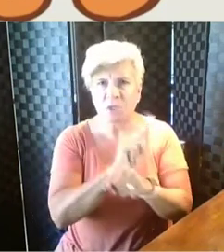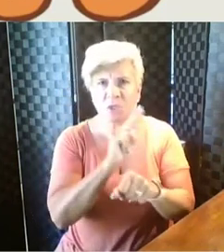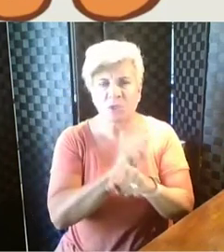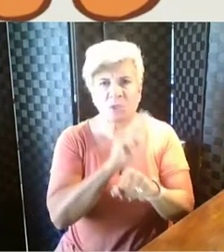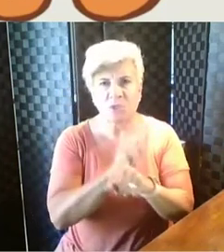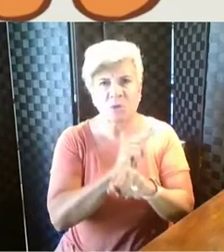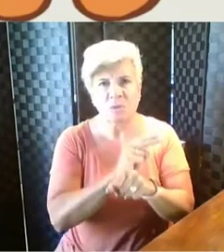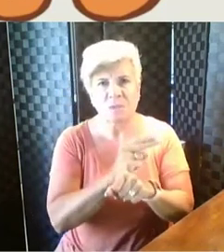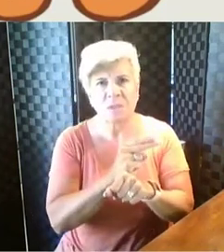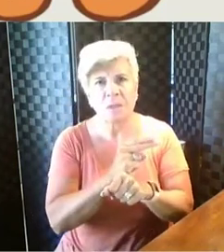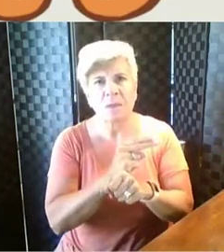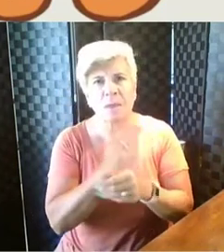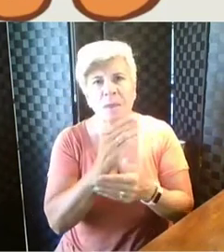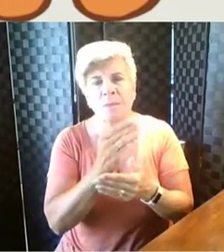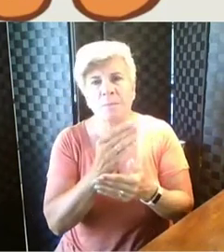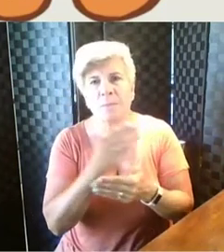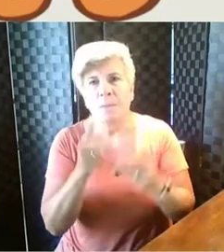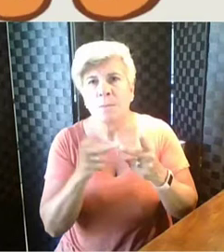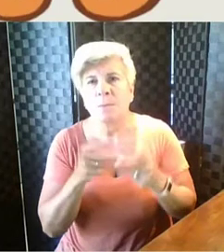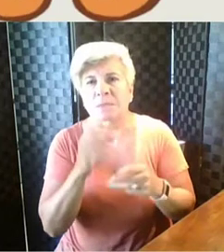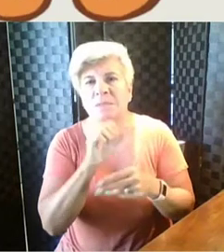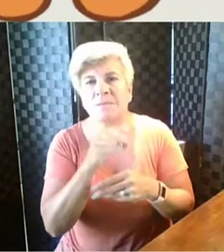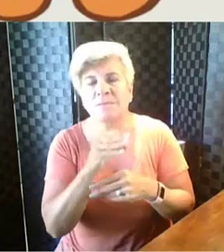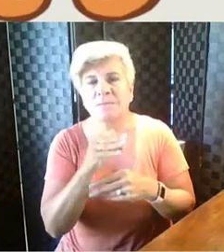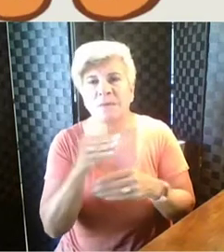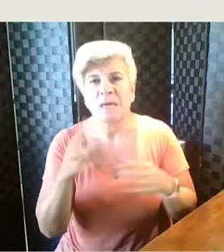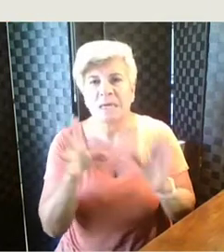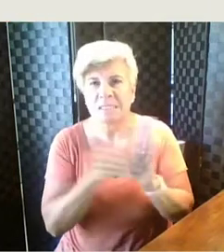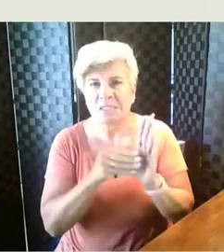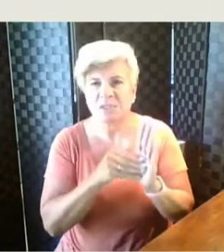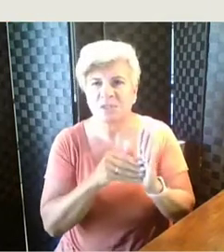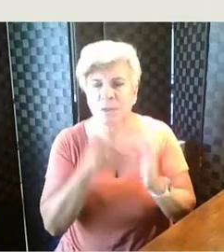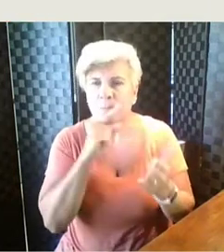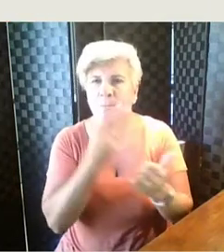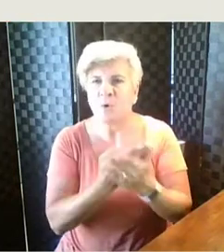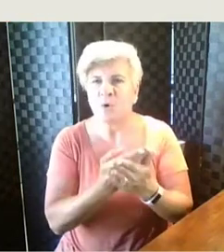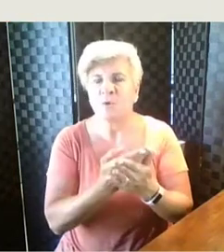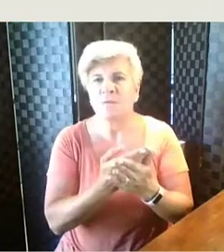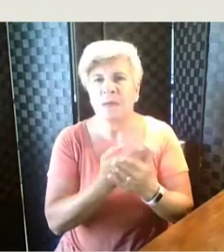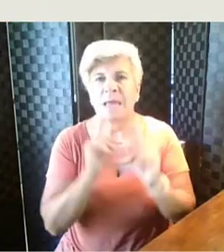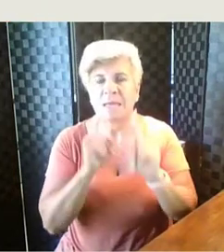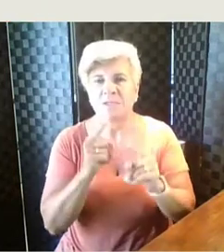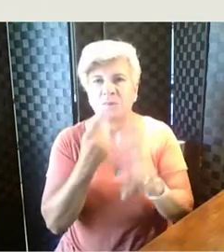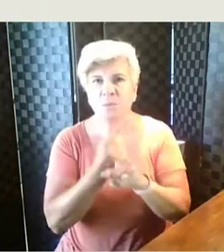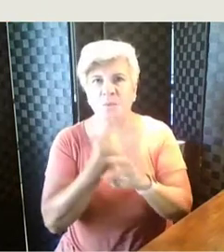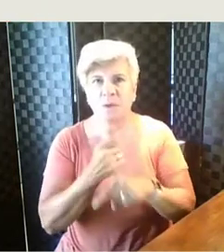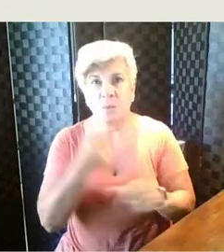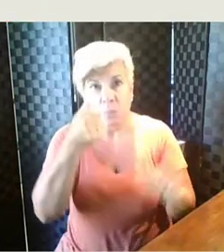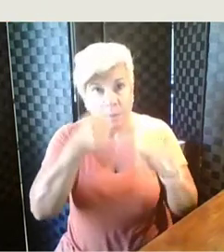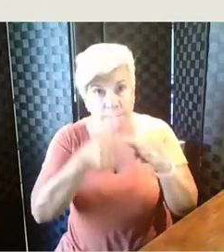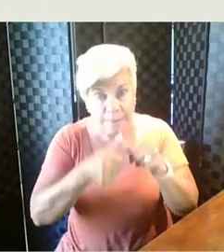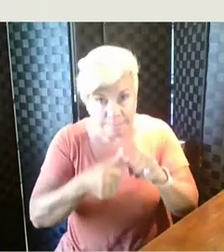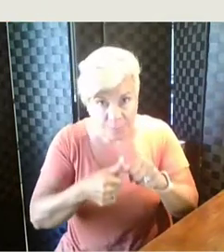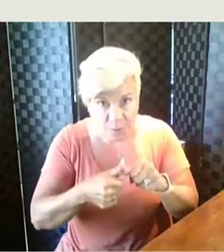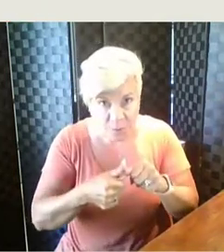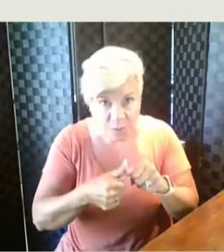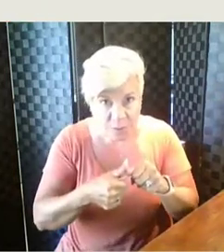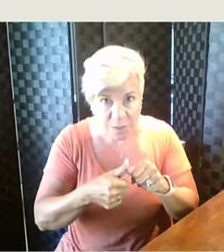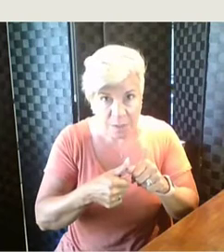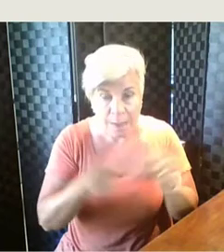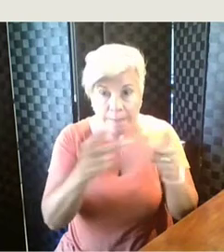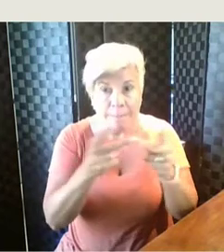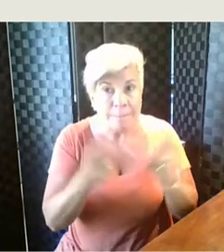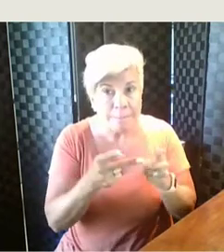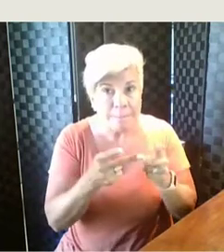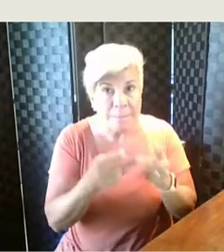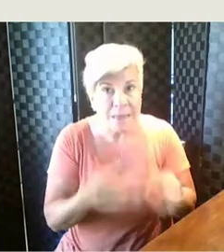properties of addition to prove our answers are correct. Remember that place value can help us to explain an addition